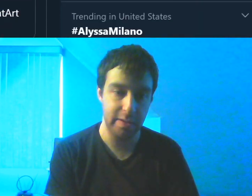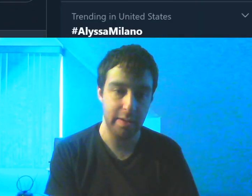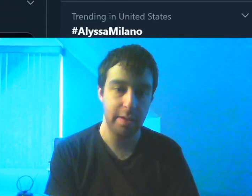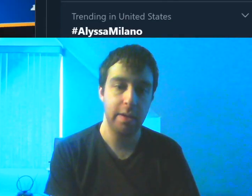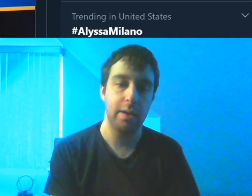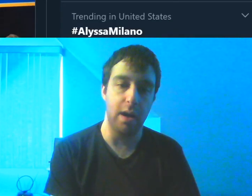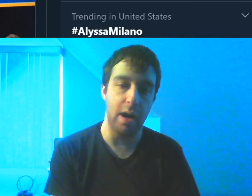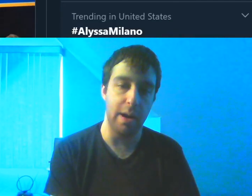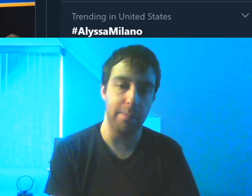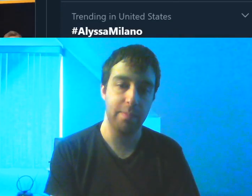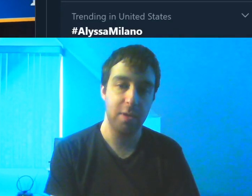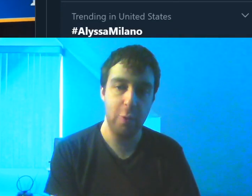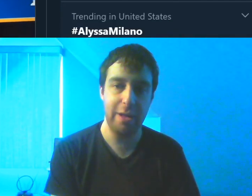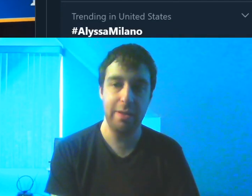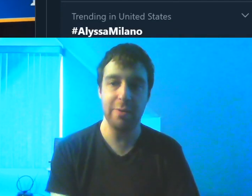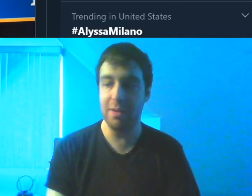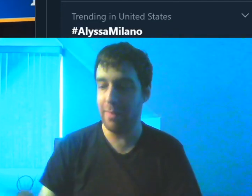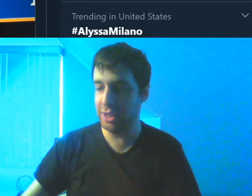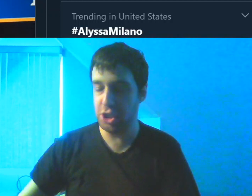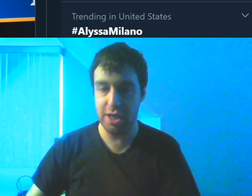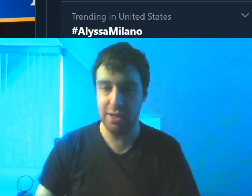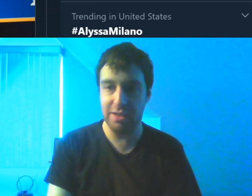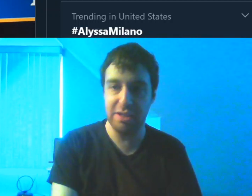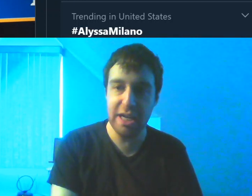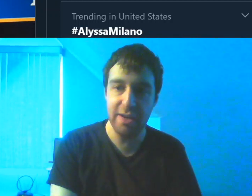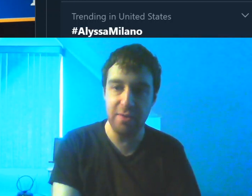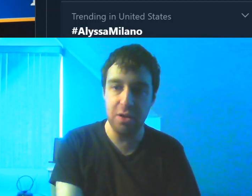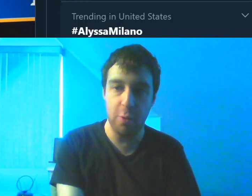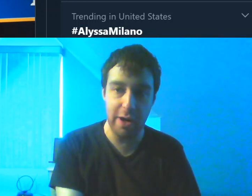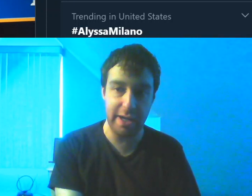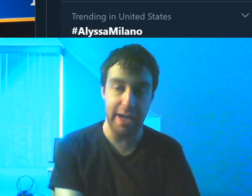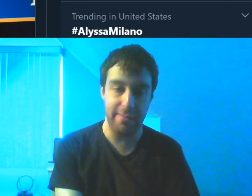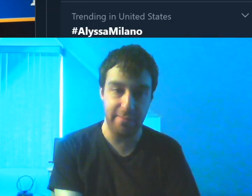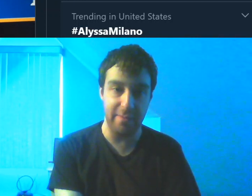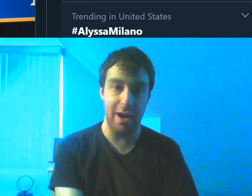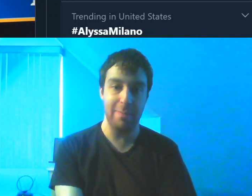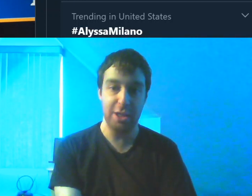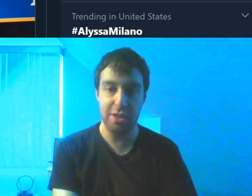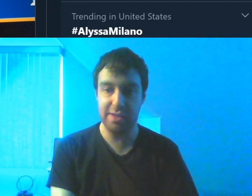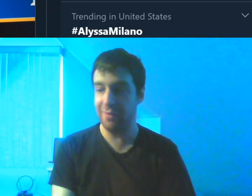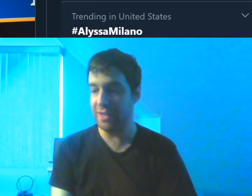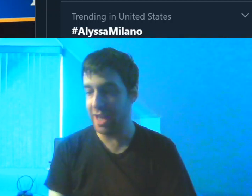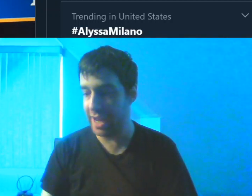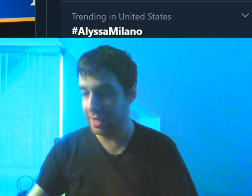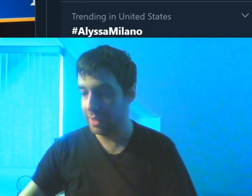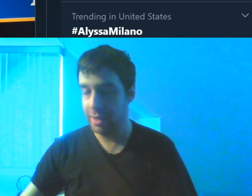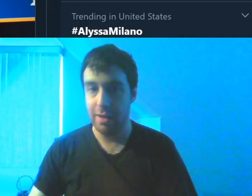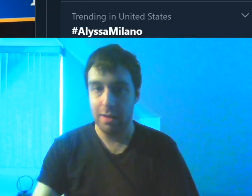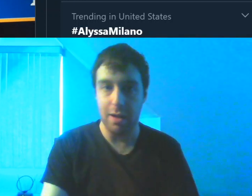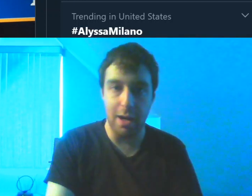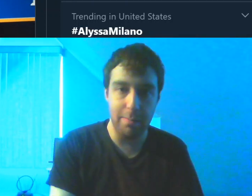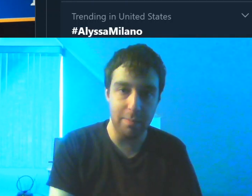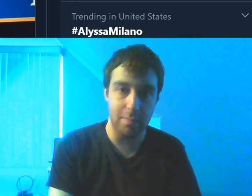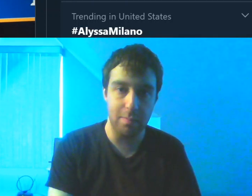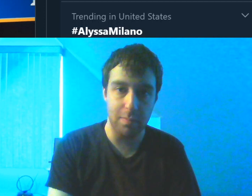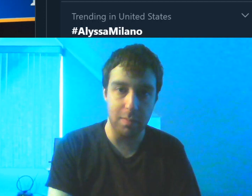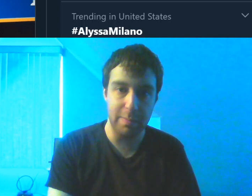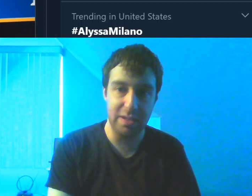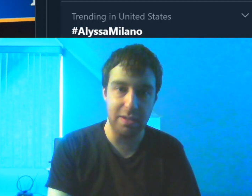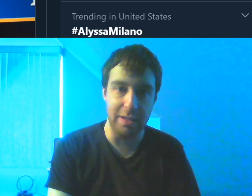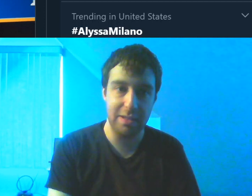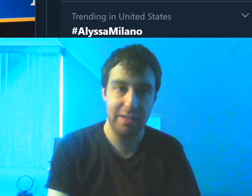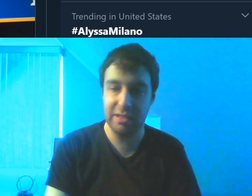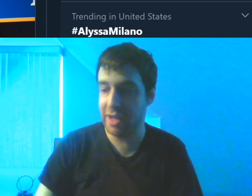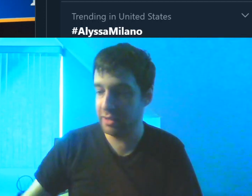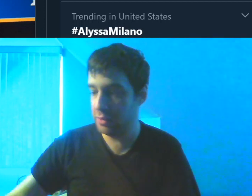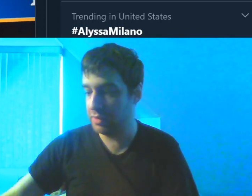comments. Quickly want to mention the city of New York. I'll mention this every day. Let me